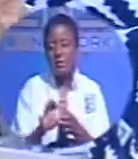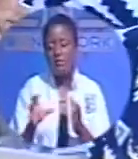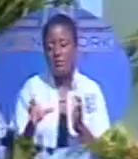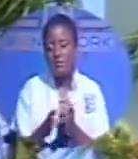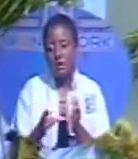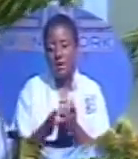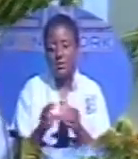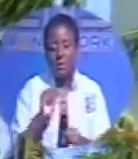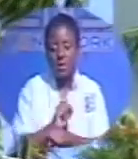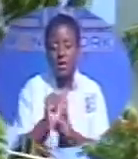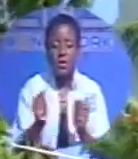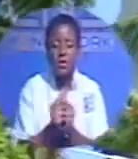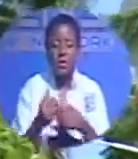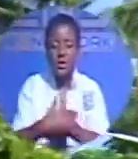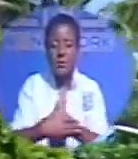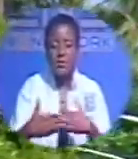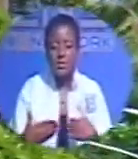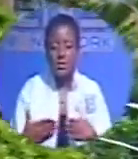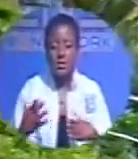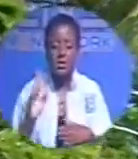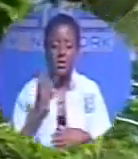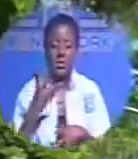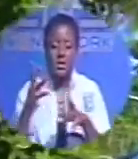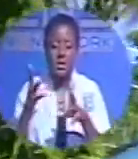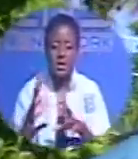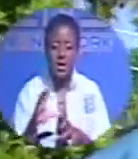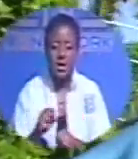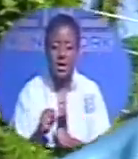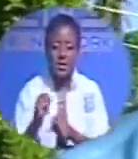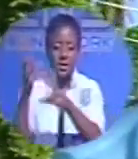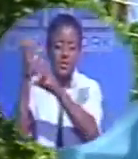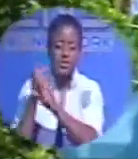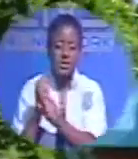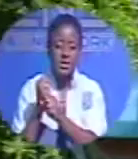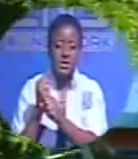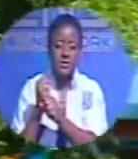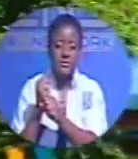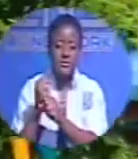objectives. I think we can have safe and confident communities